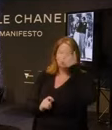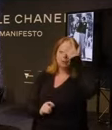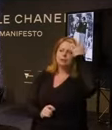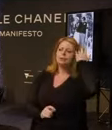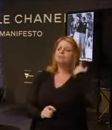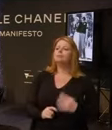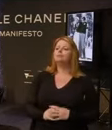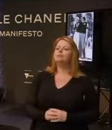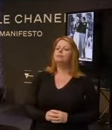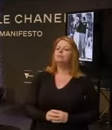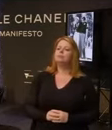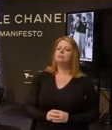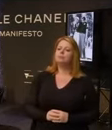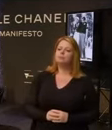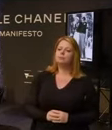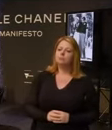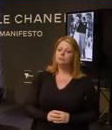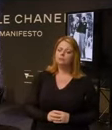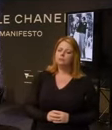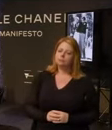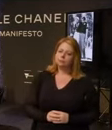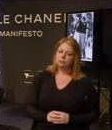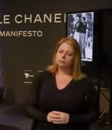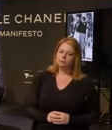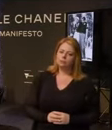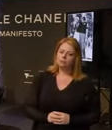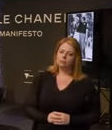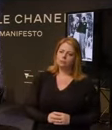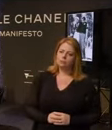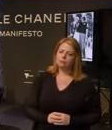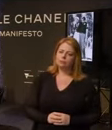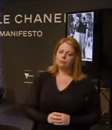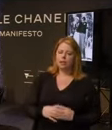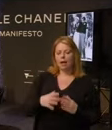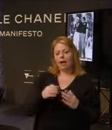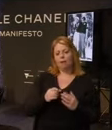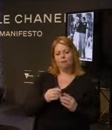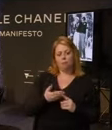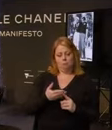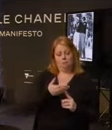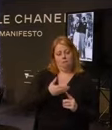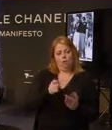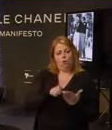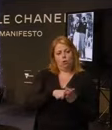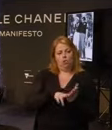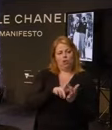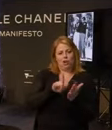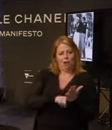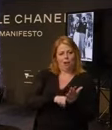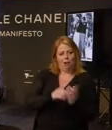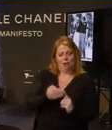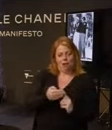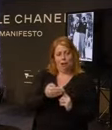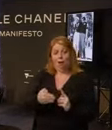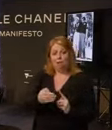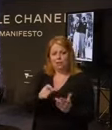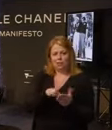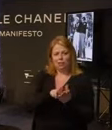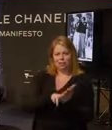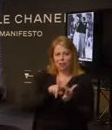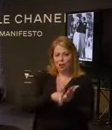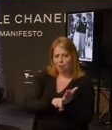that, you know, really does, there's the sort of before Chanel and after Chanel in terms of that broader understanding